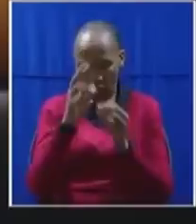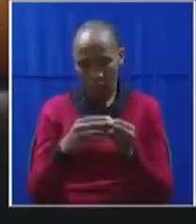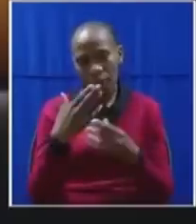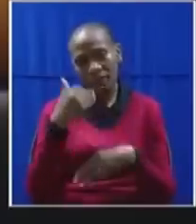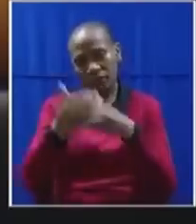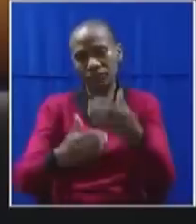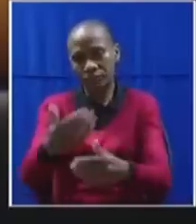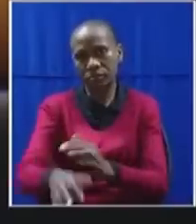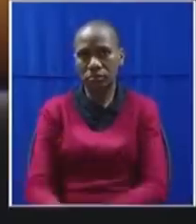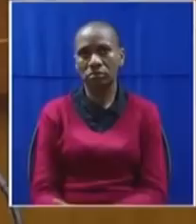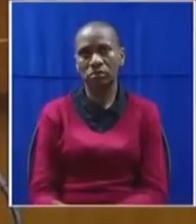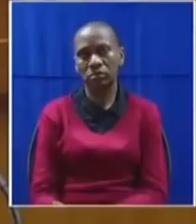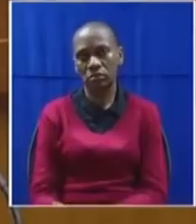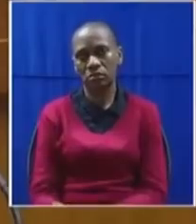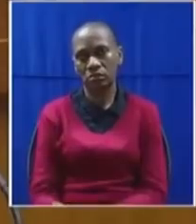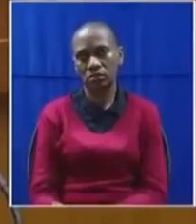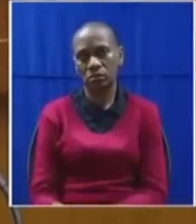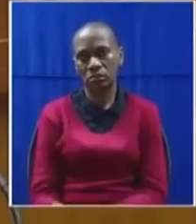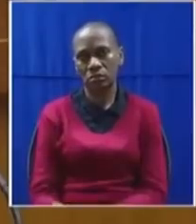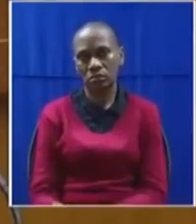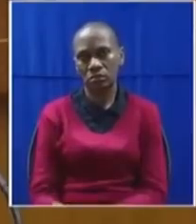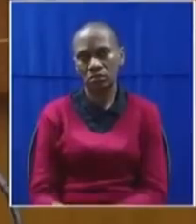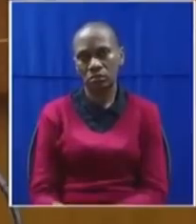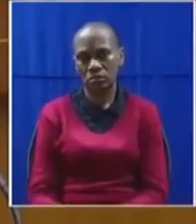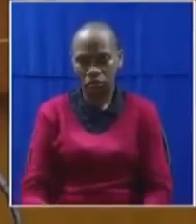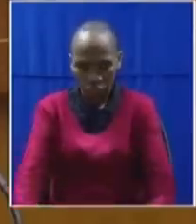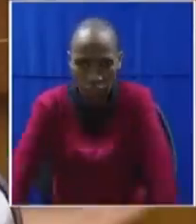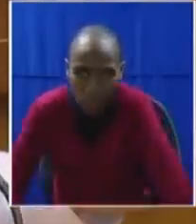speech? Ndiyaqhubekeka ndifuna ubaxela indaba zabo.